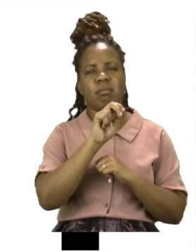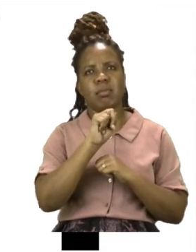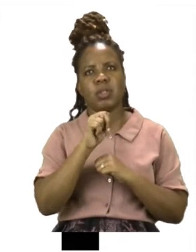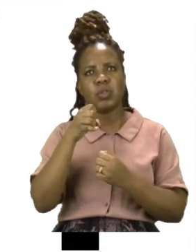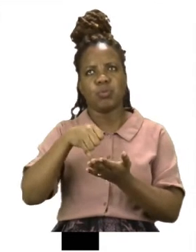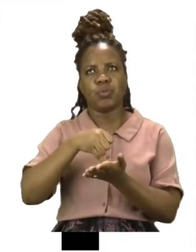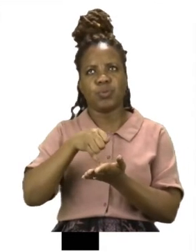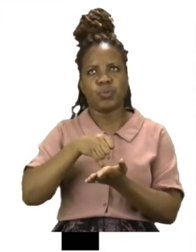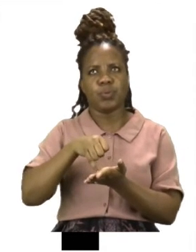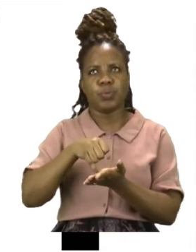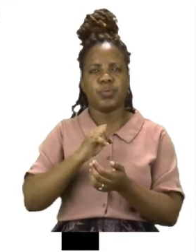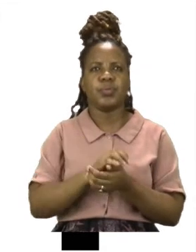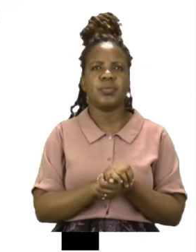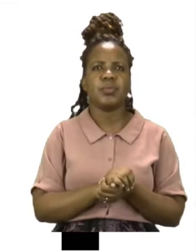an.